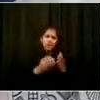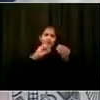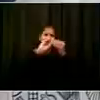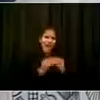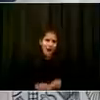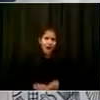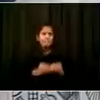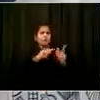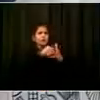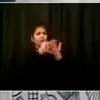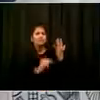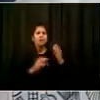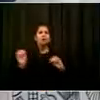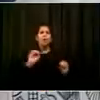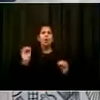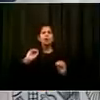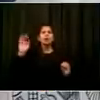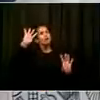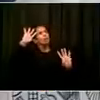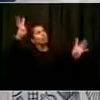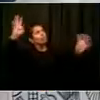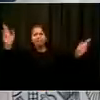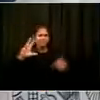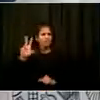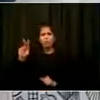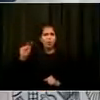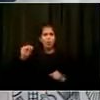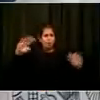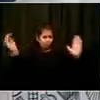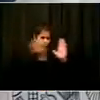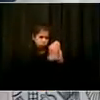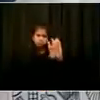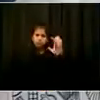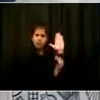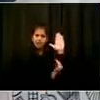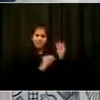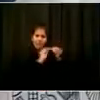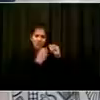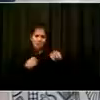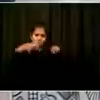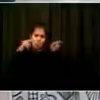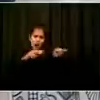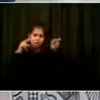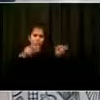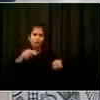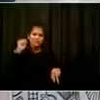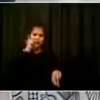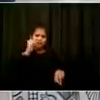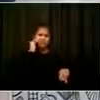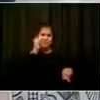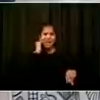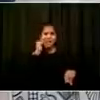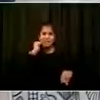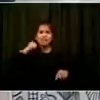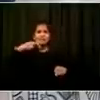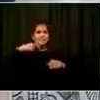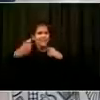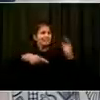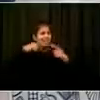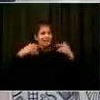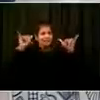We have been safe. New York City has been extraordinary. The way we came back from being the epicenter of the crisis to being one of the